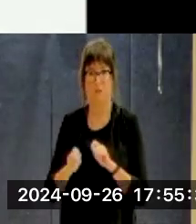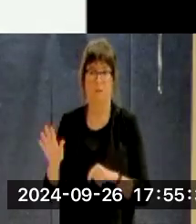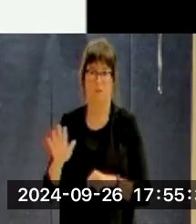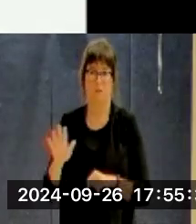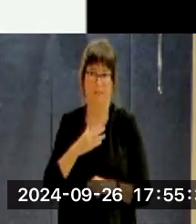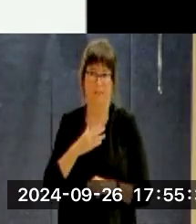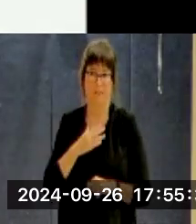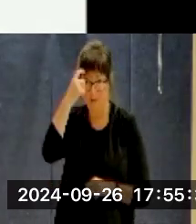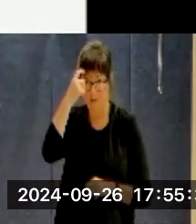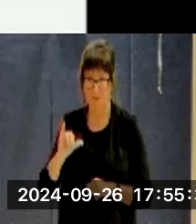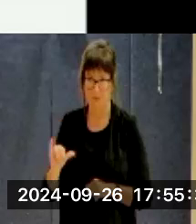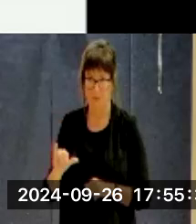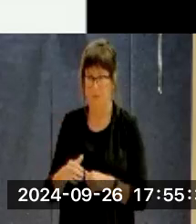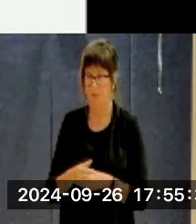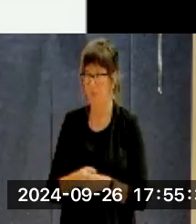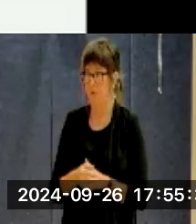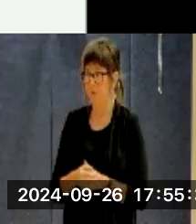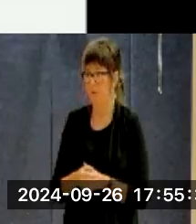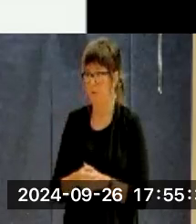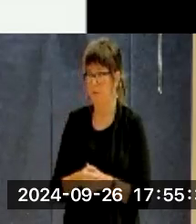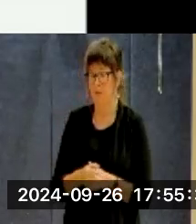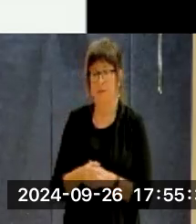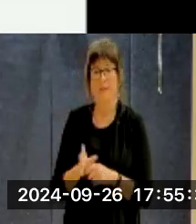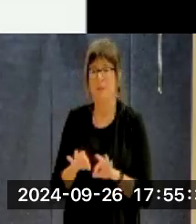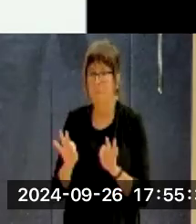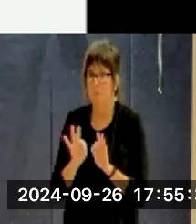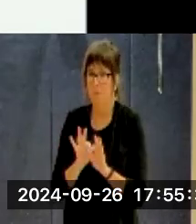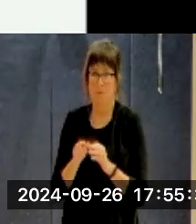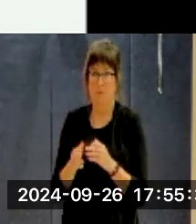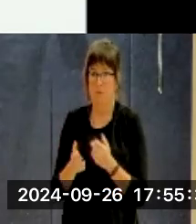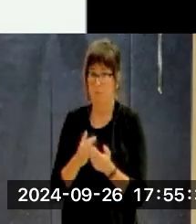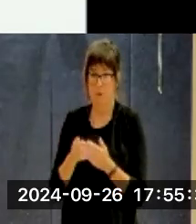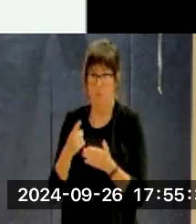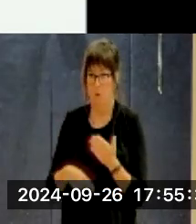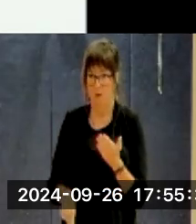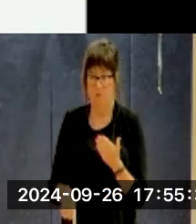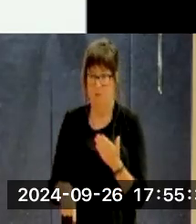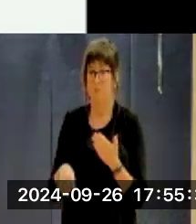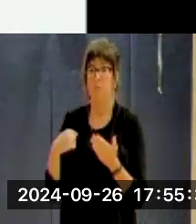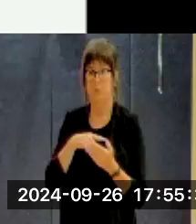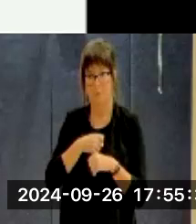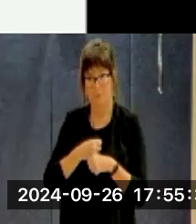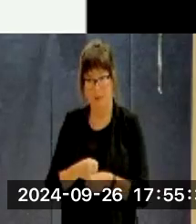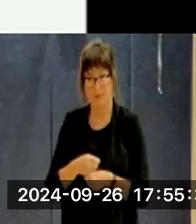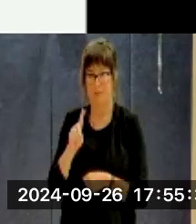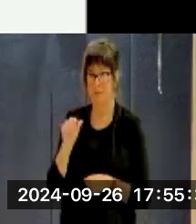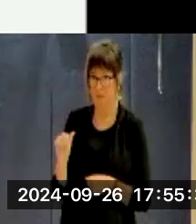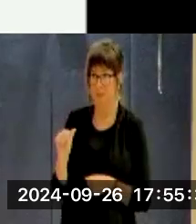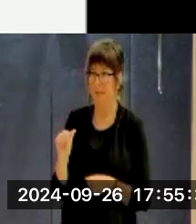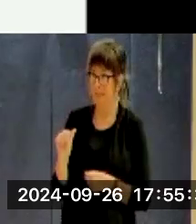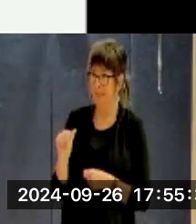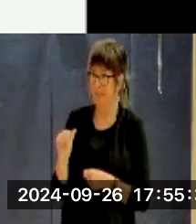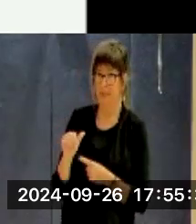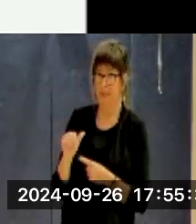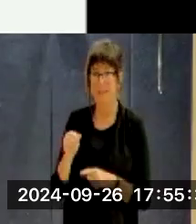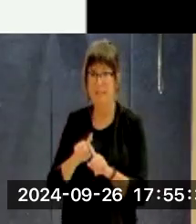It's so important that at every level, in every space, we make disability and we make